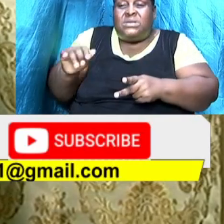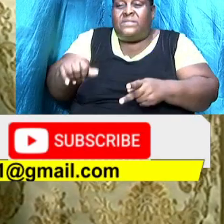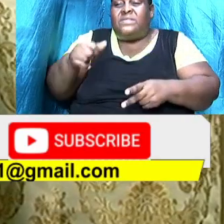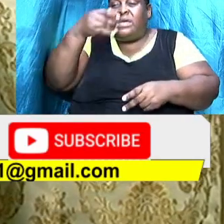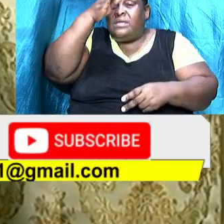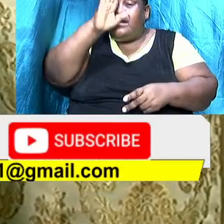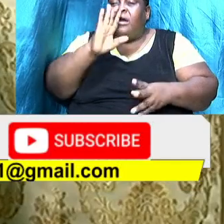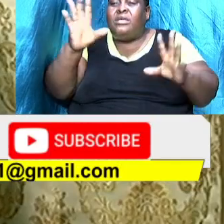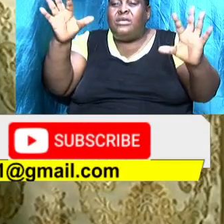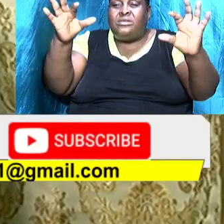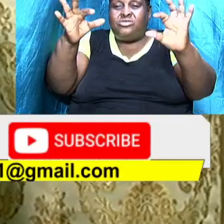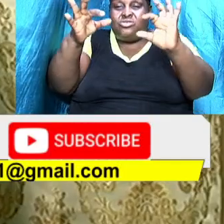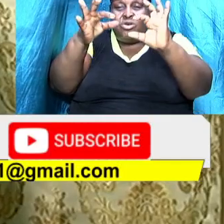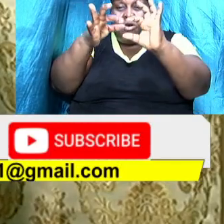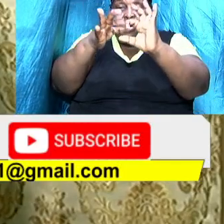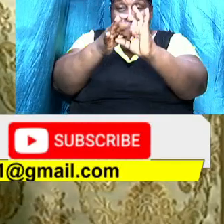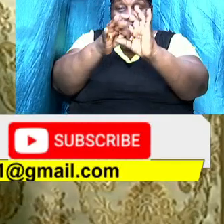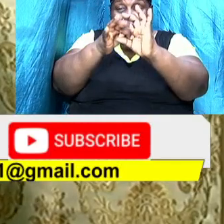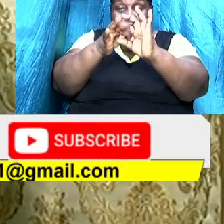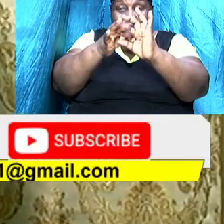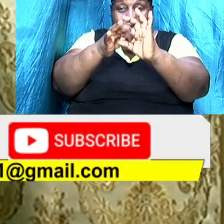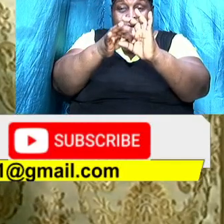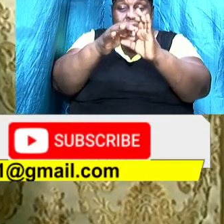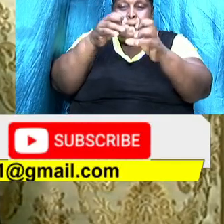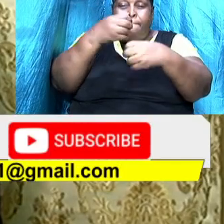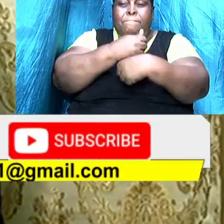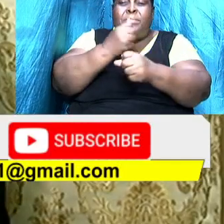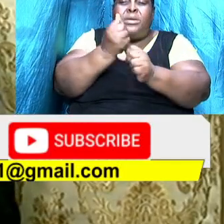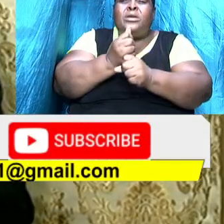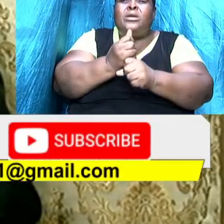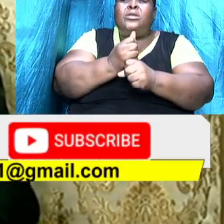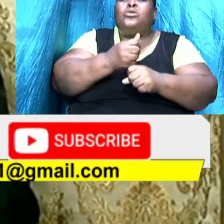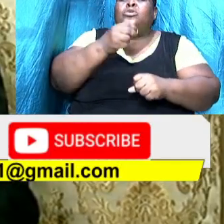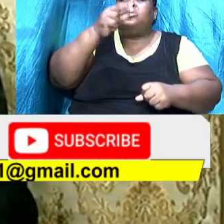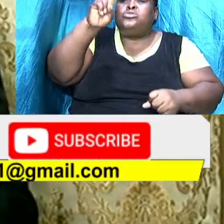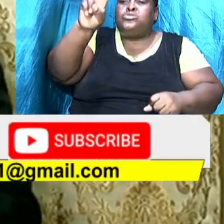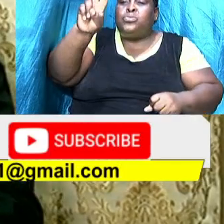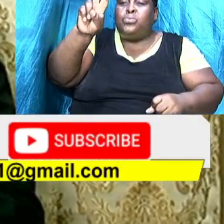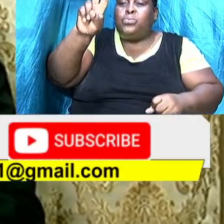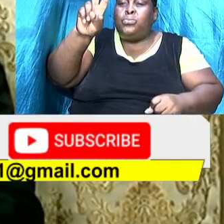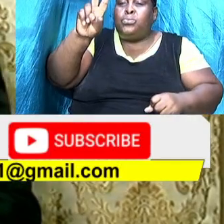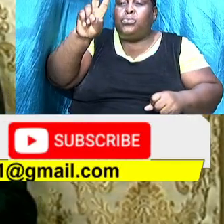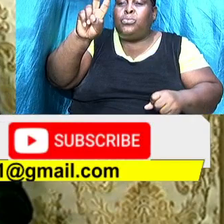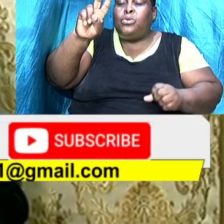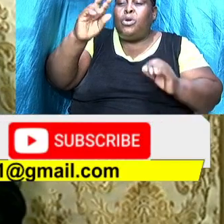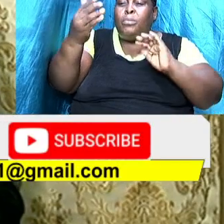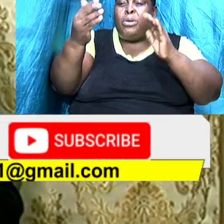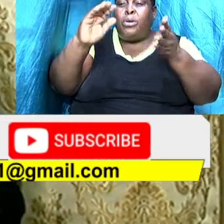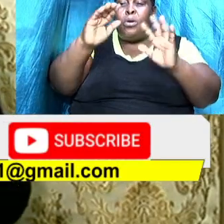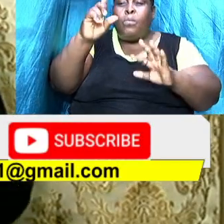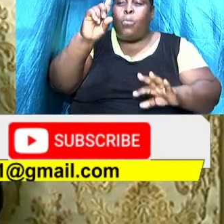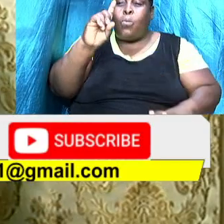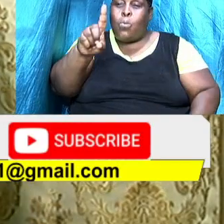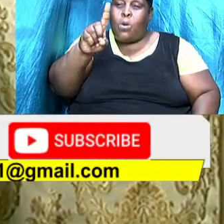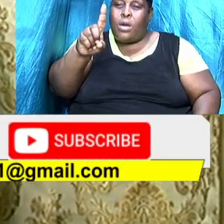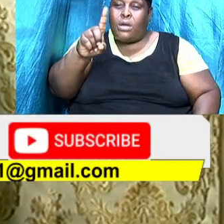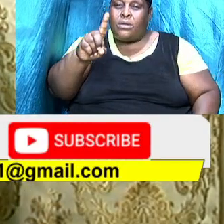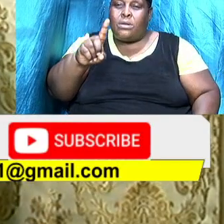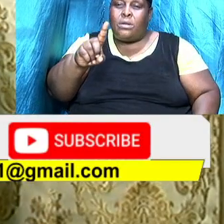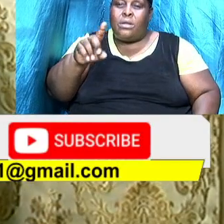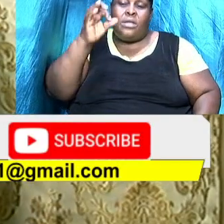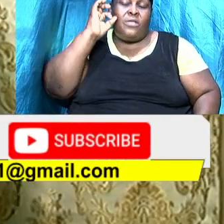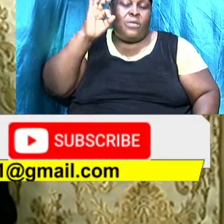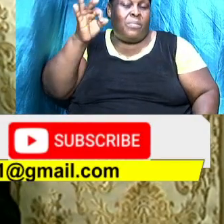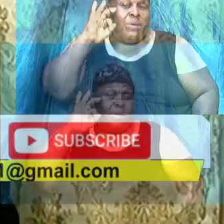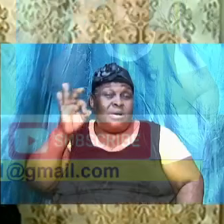has made the two become one. The pastor that married you could not do